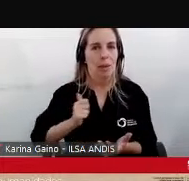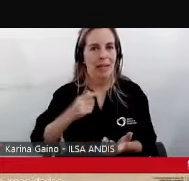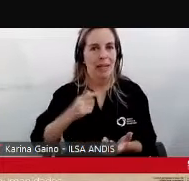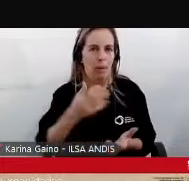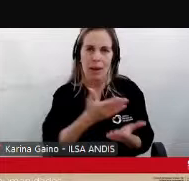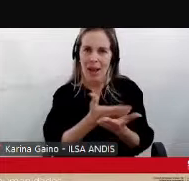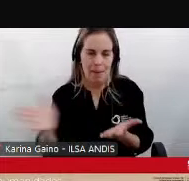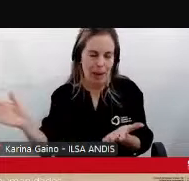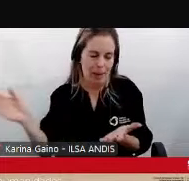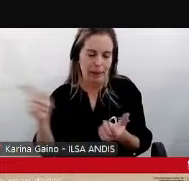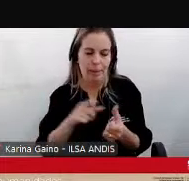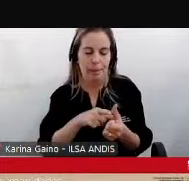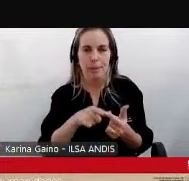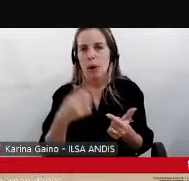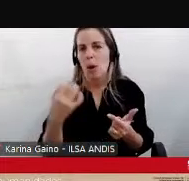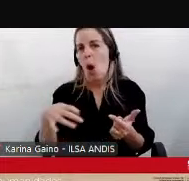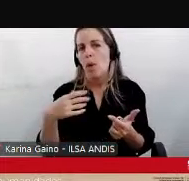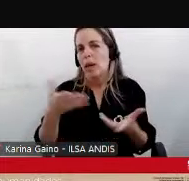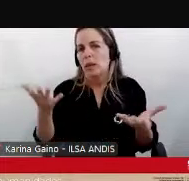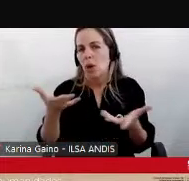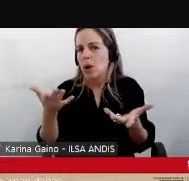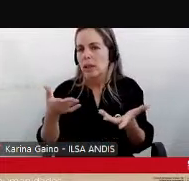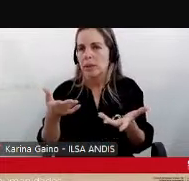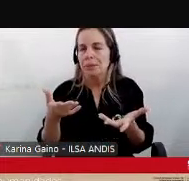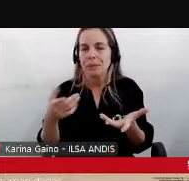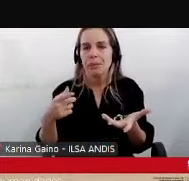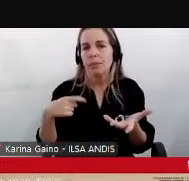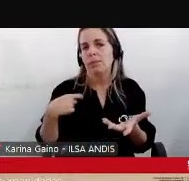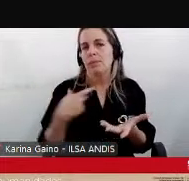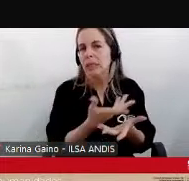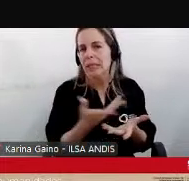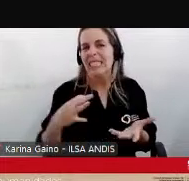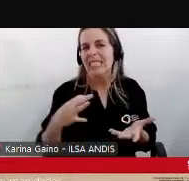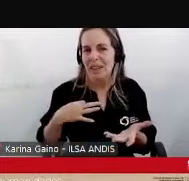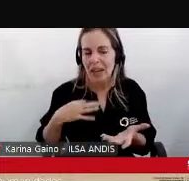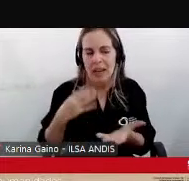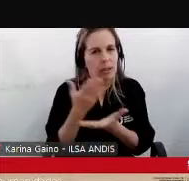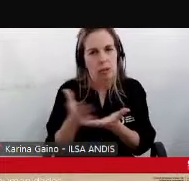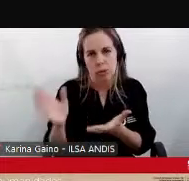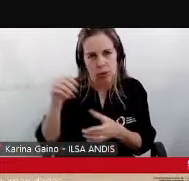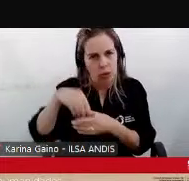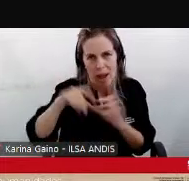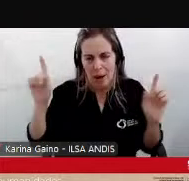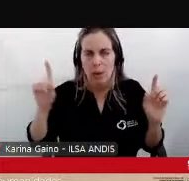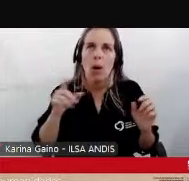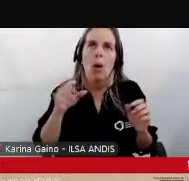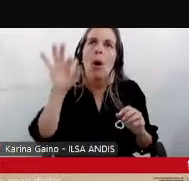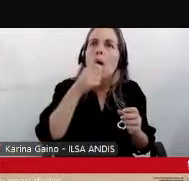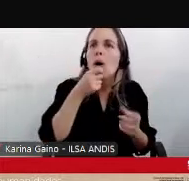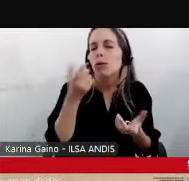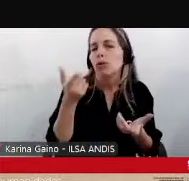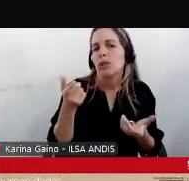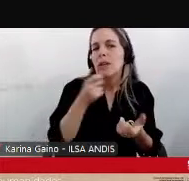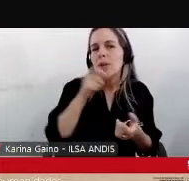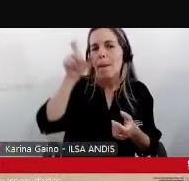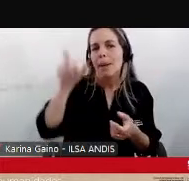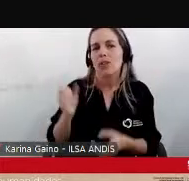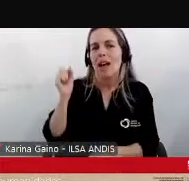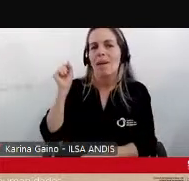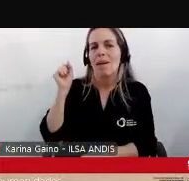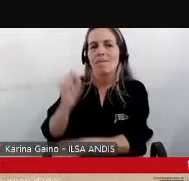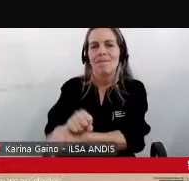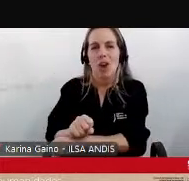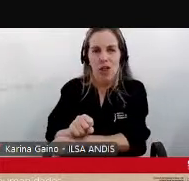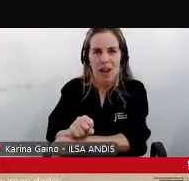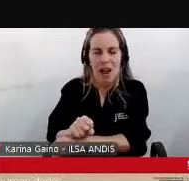as a result of court conviction, as long as they're under the supervision of a government authority, and there